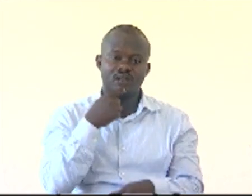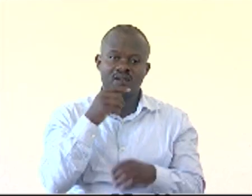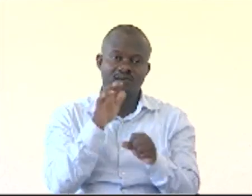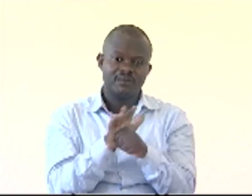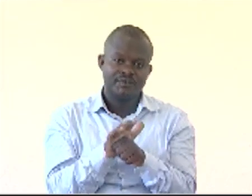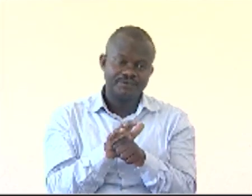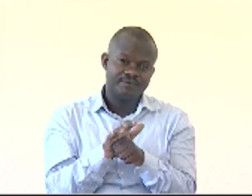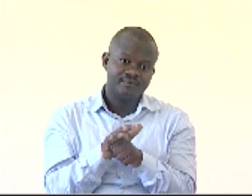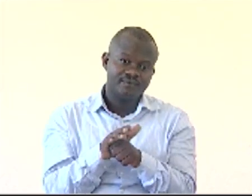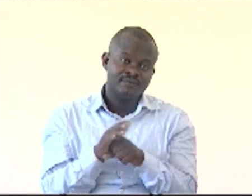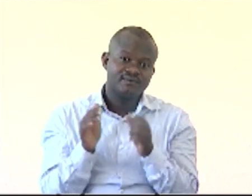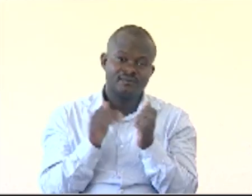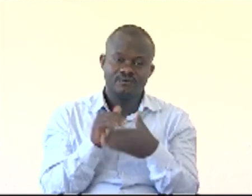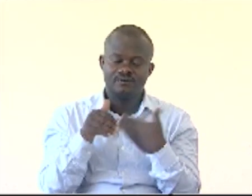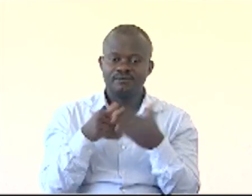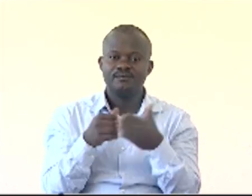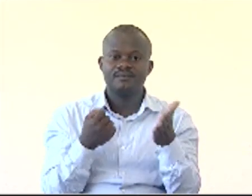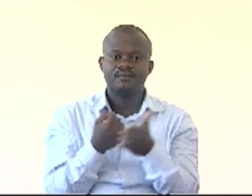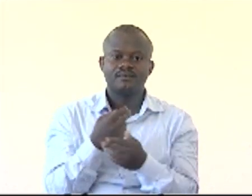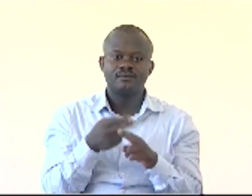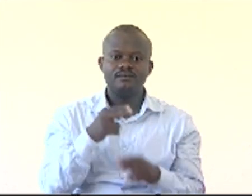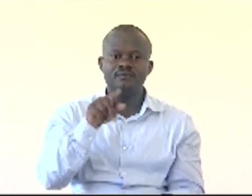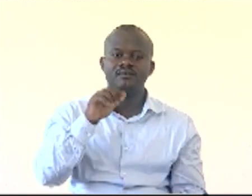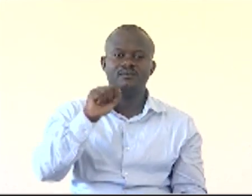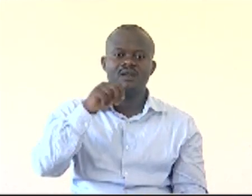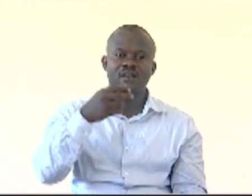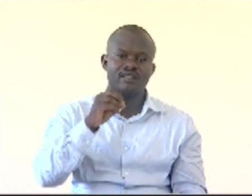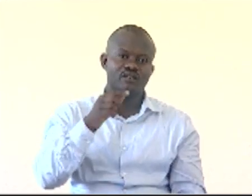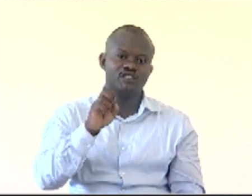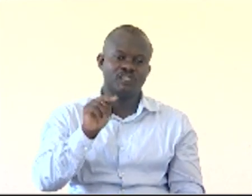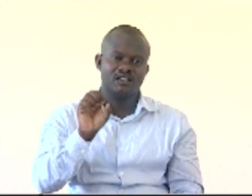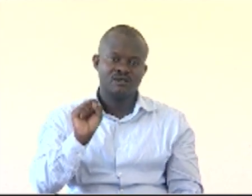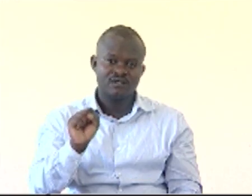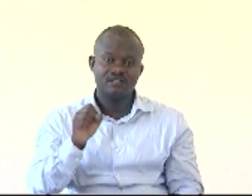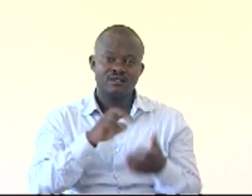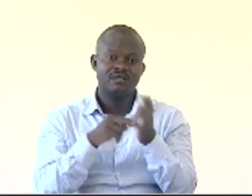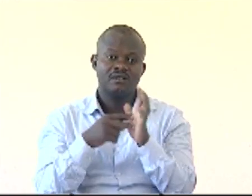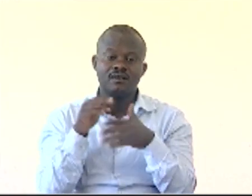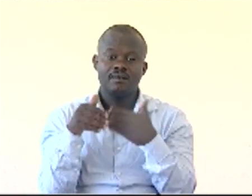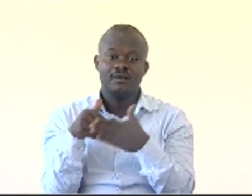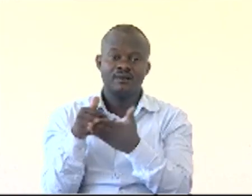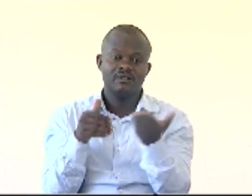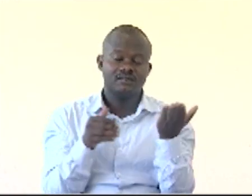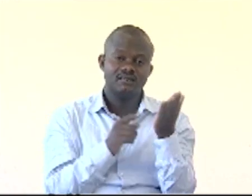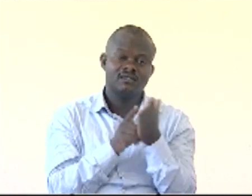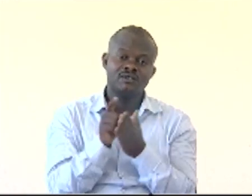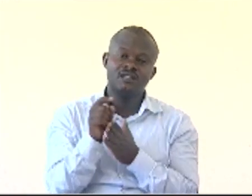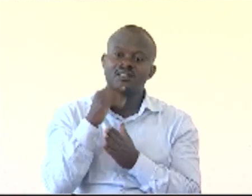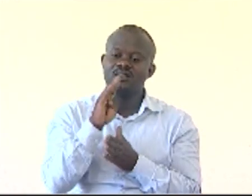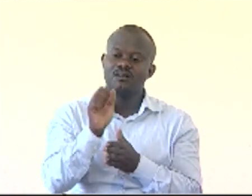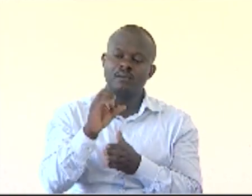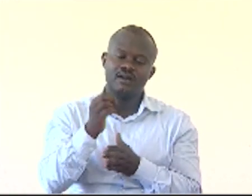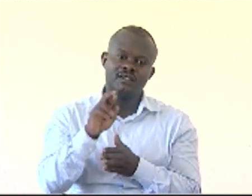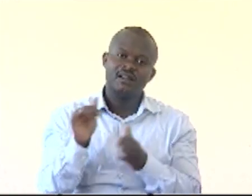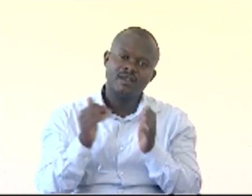that cause disease are called pathogens. That means these viruses, these bacteria, and